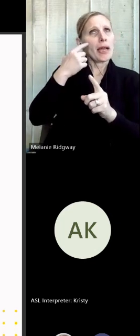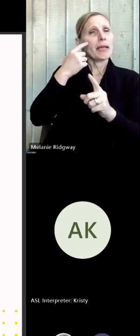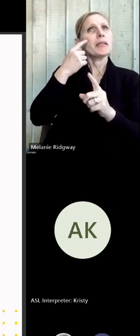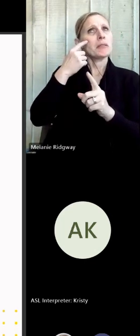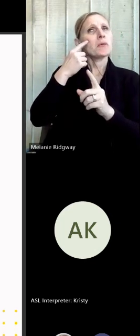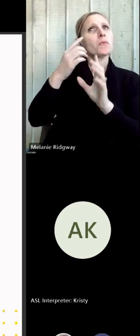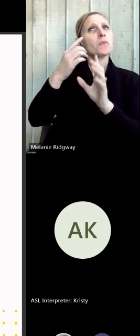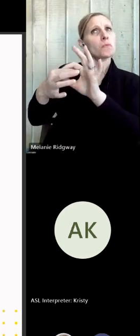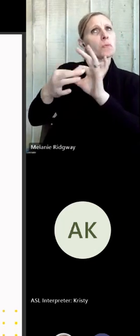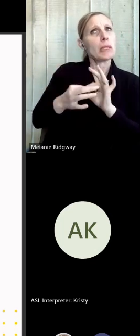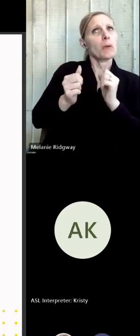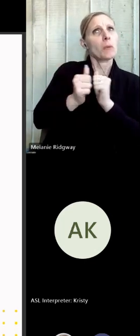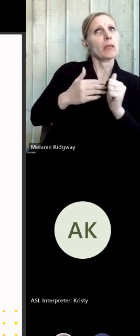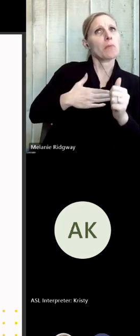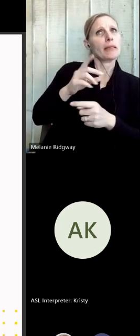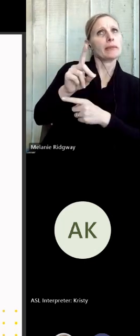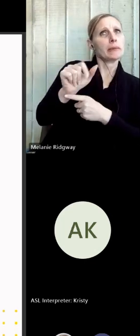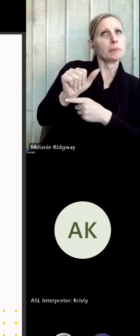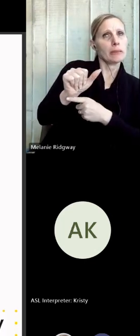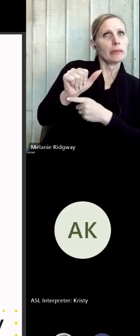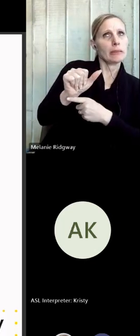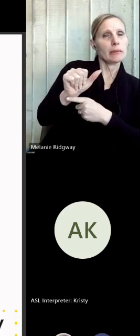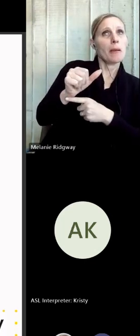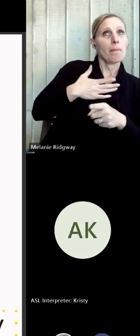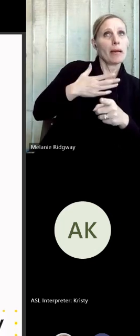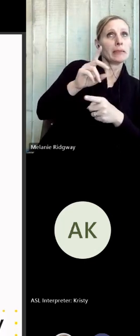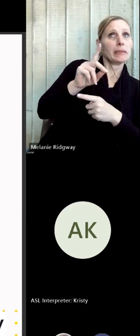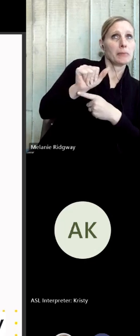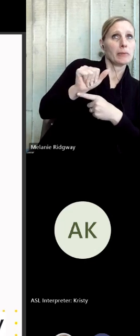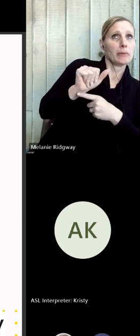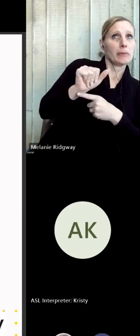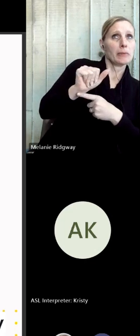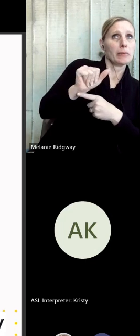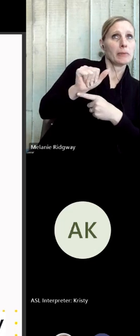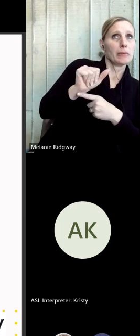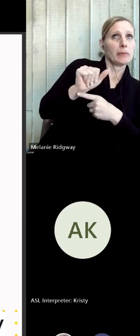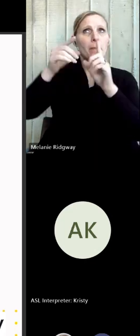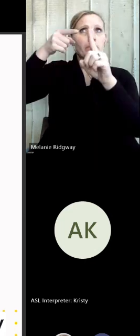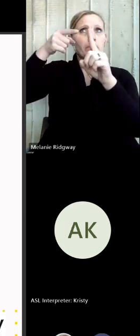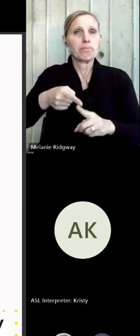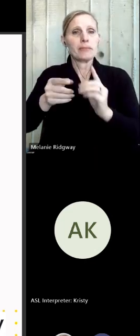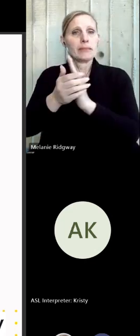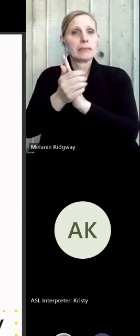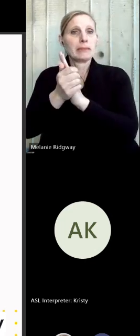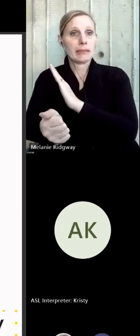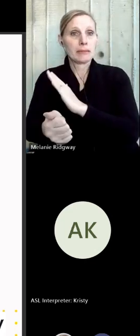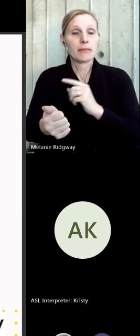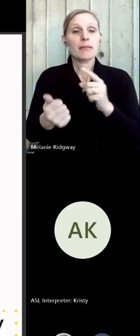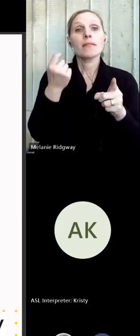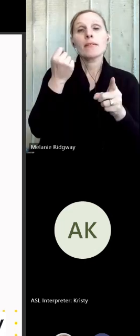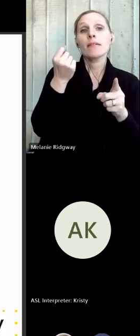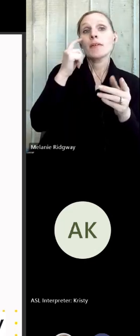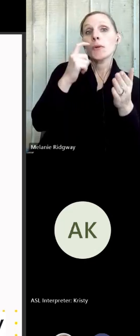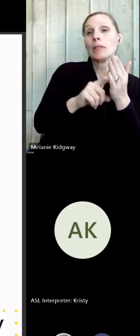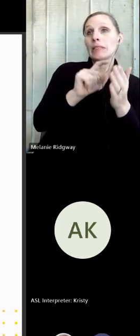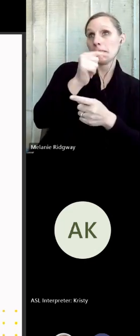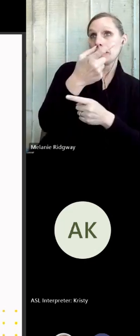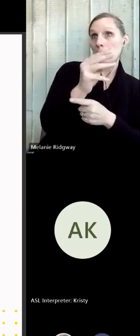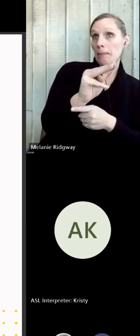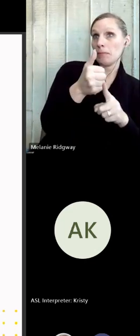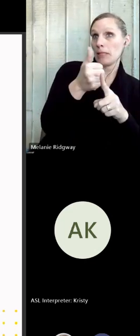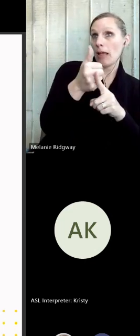Here is an example from Tim. You'll notice Tim is not disclosing his